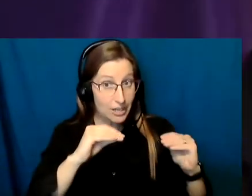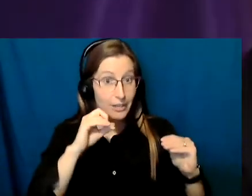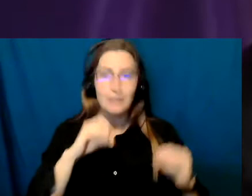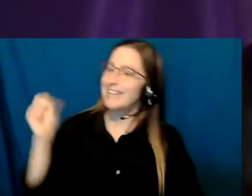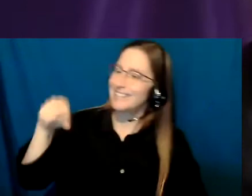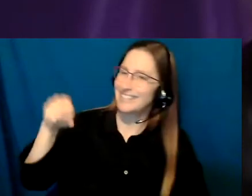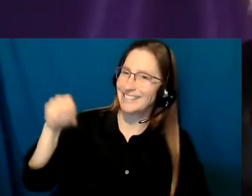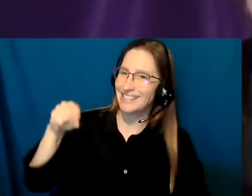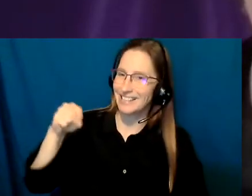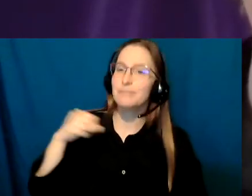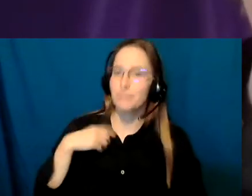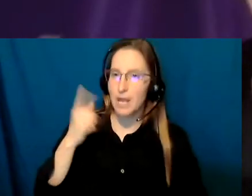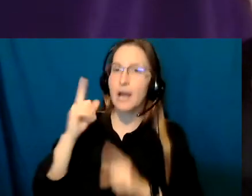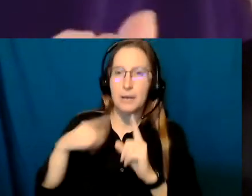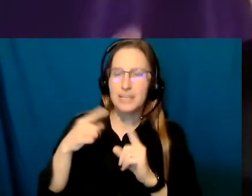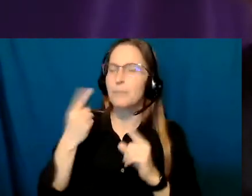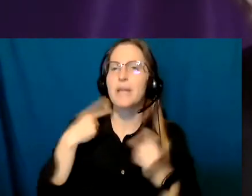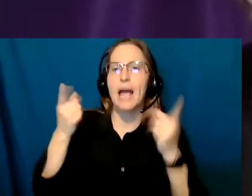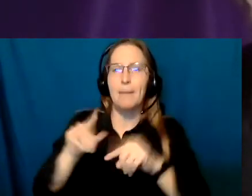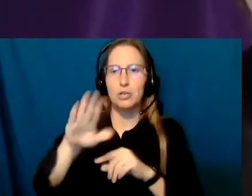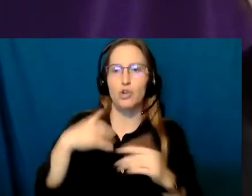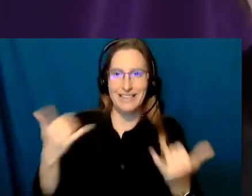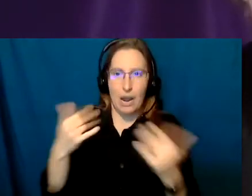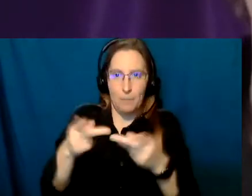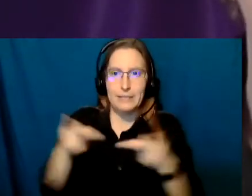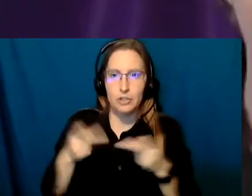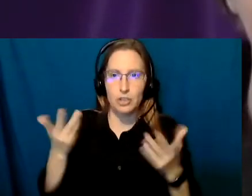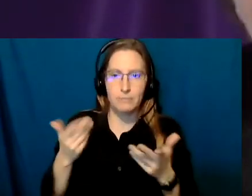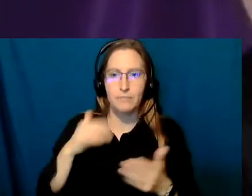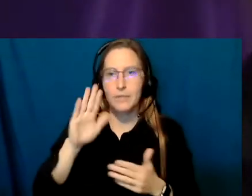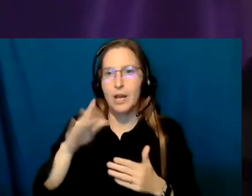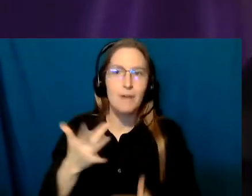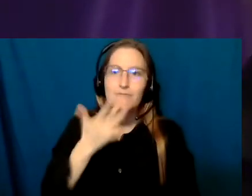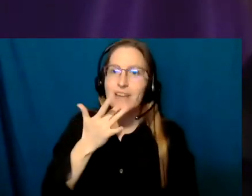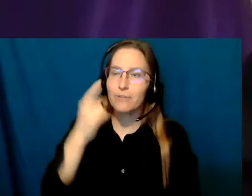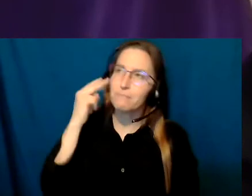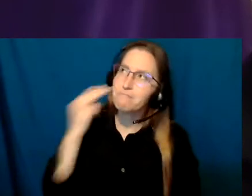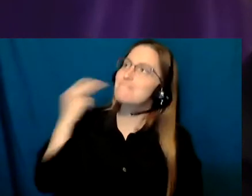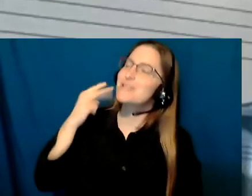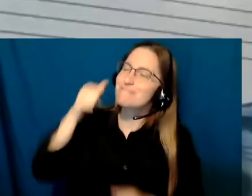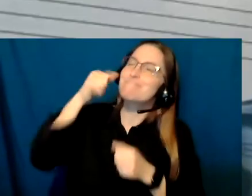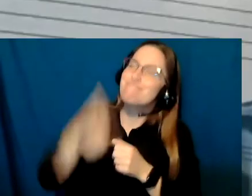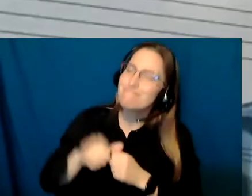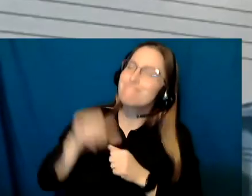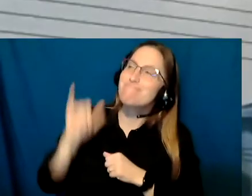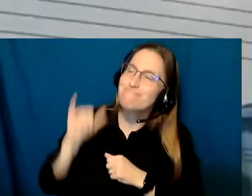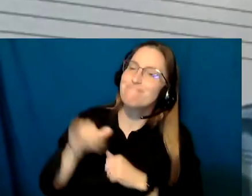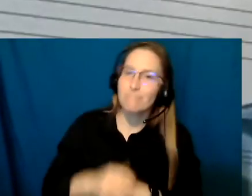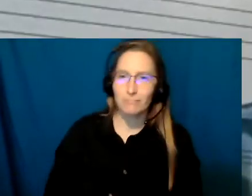Yes, something that's happened in your current position. A favorite memory? Something that's